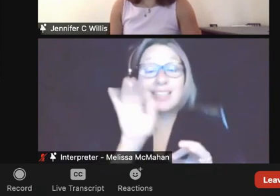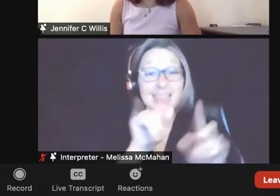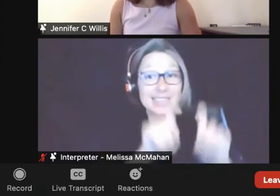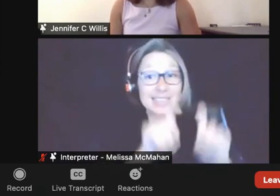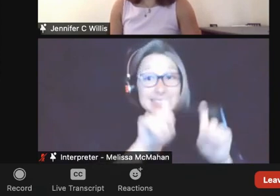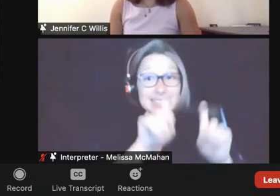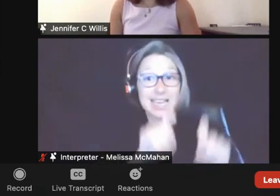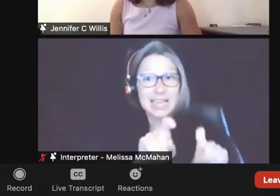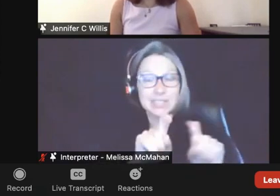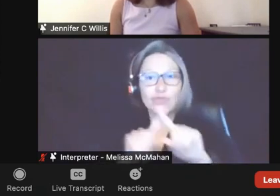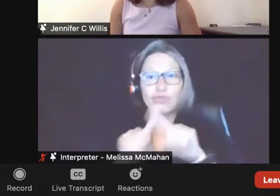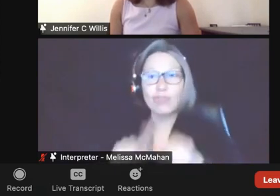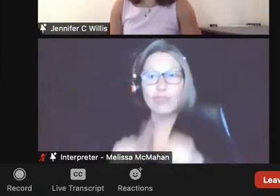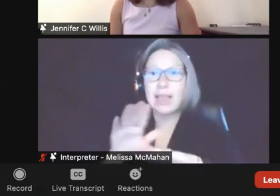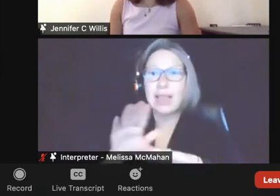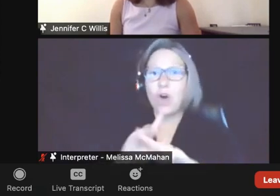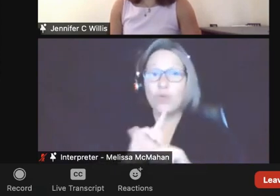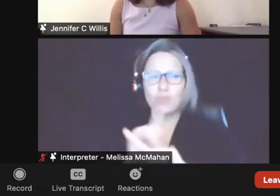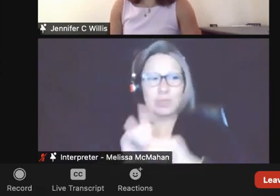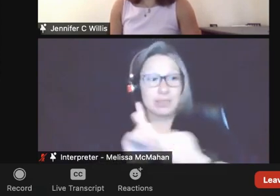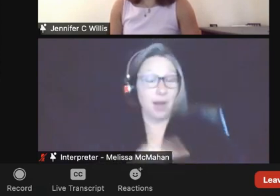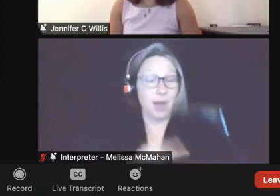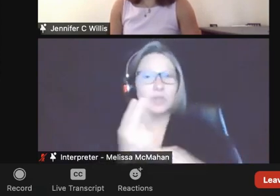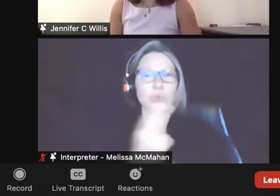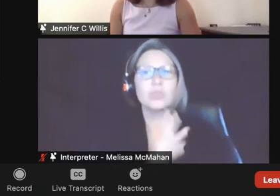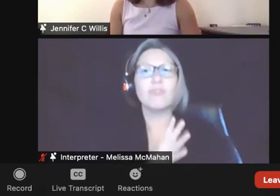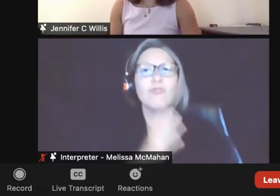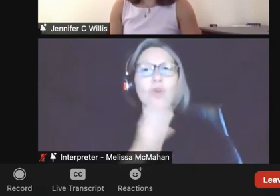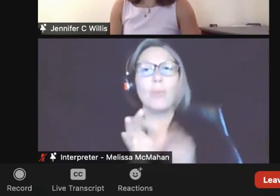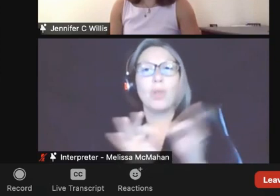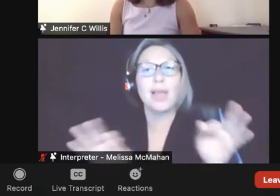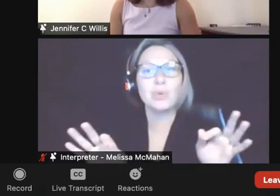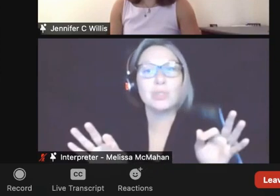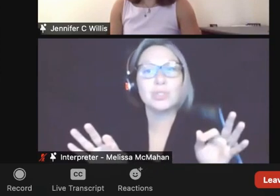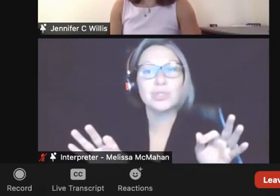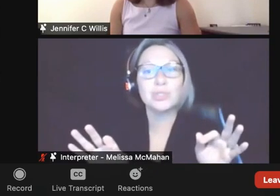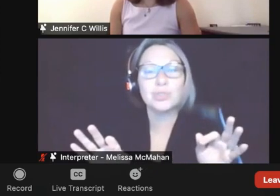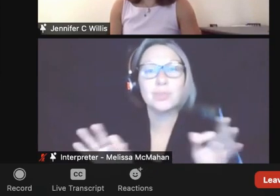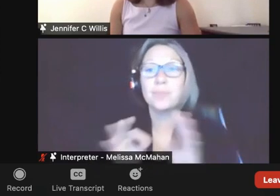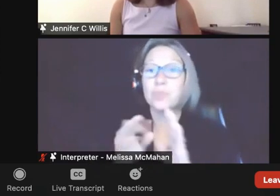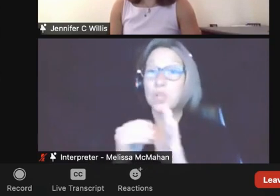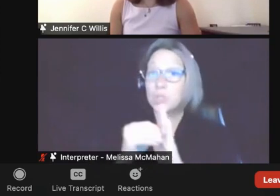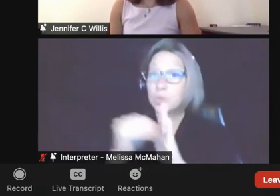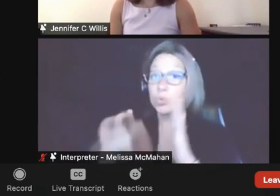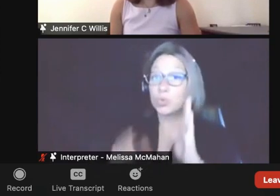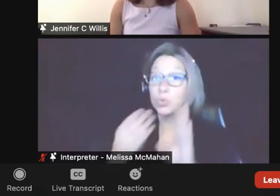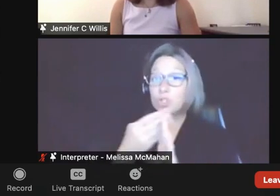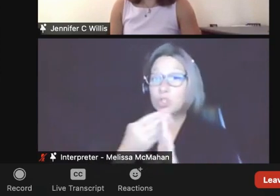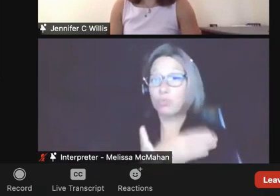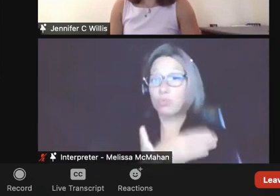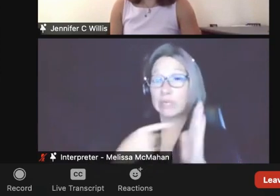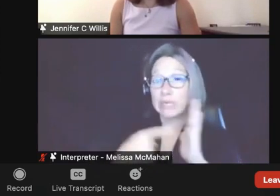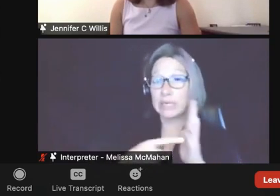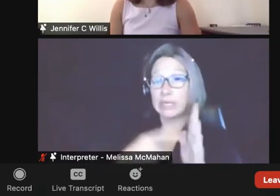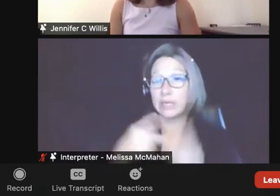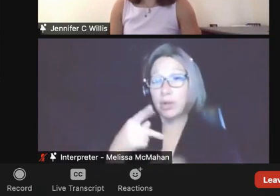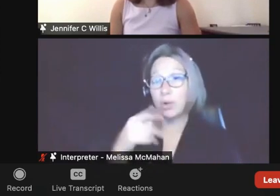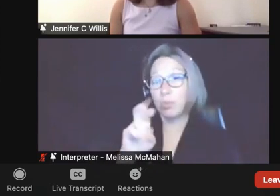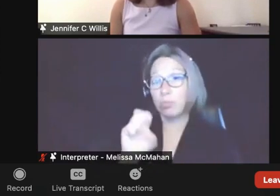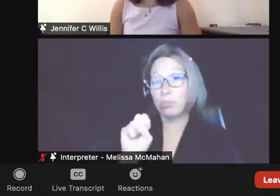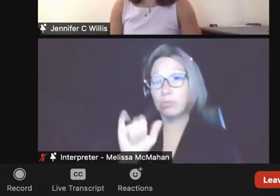using formal language systems. So for students who are pre-symbolic, it can be more of a challenge. But for some of our kids